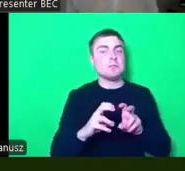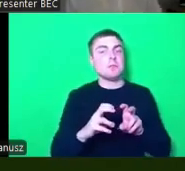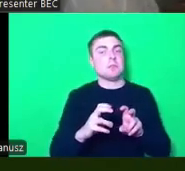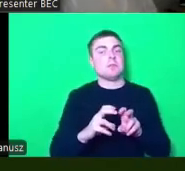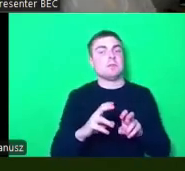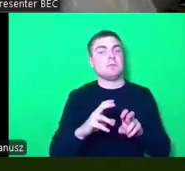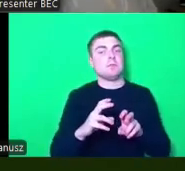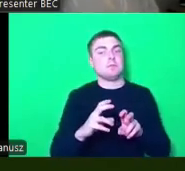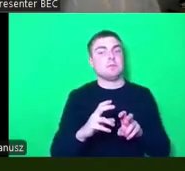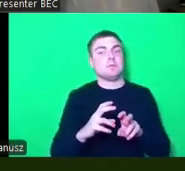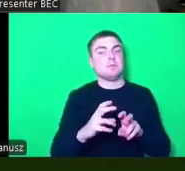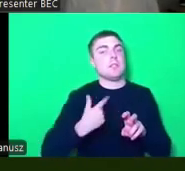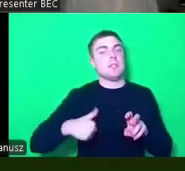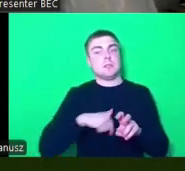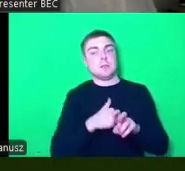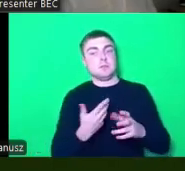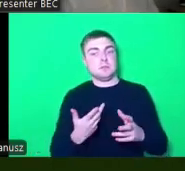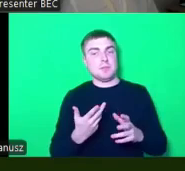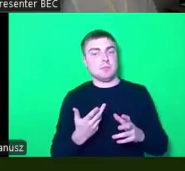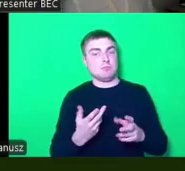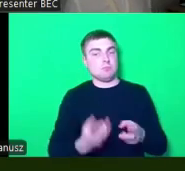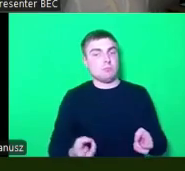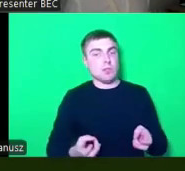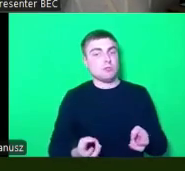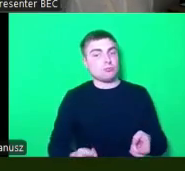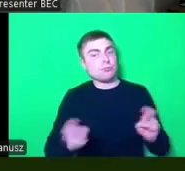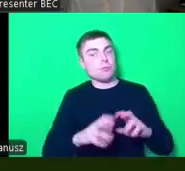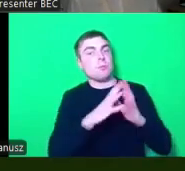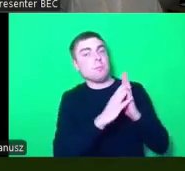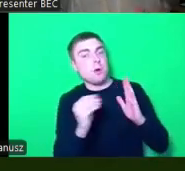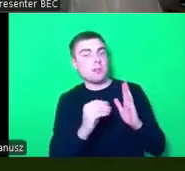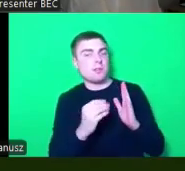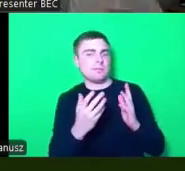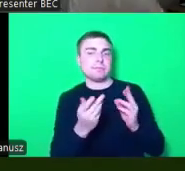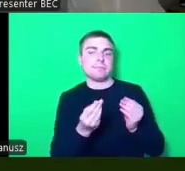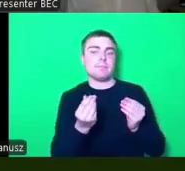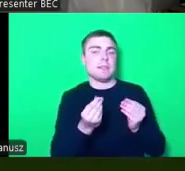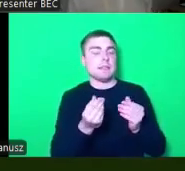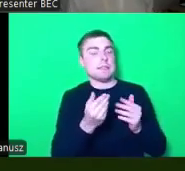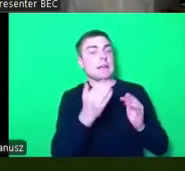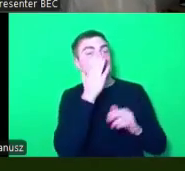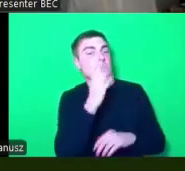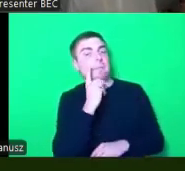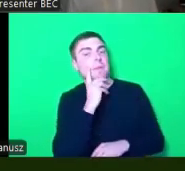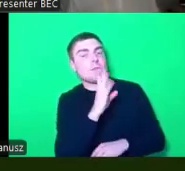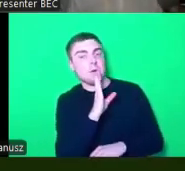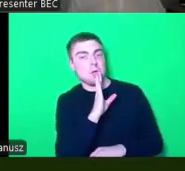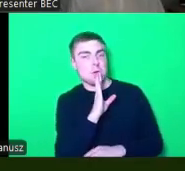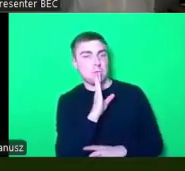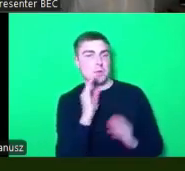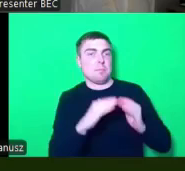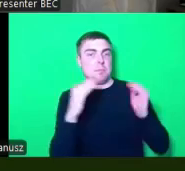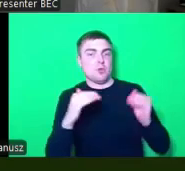we modeled, let's say, the probability of a positive health outcome of these different aspects of tree